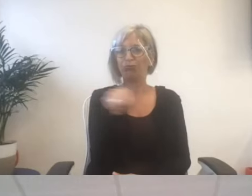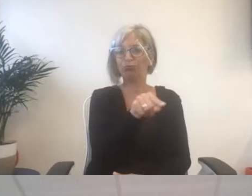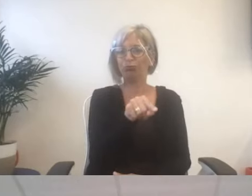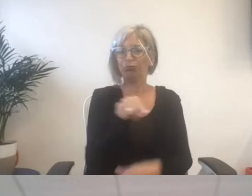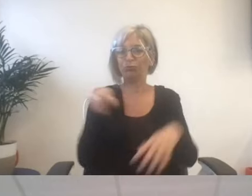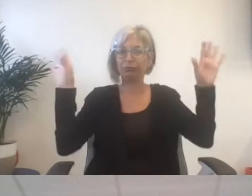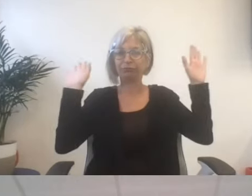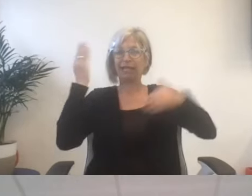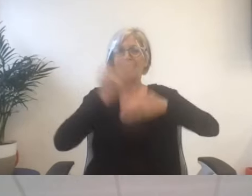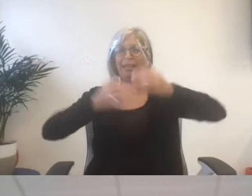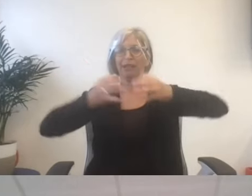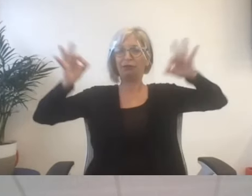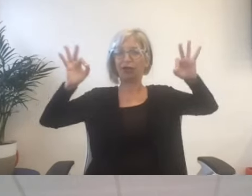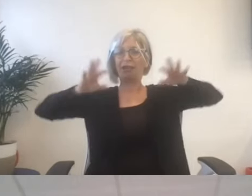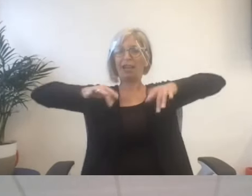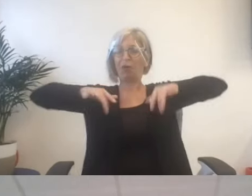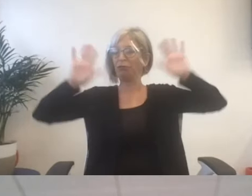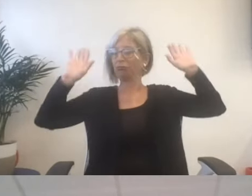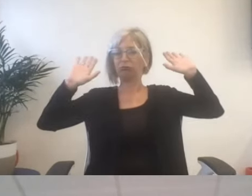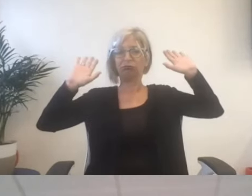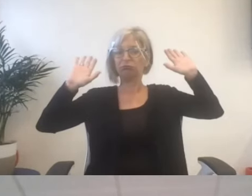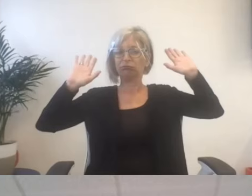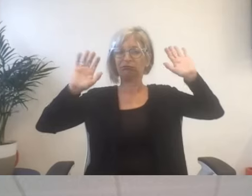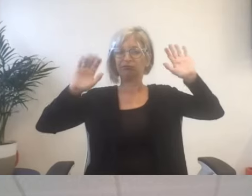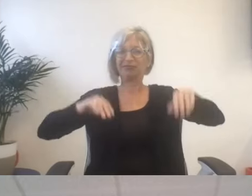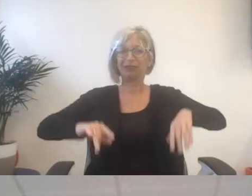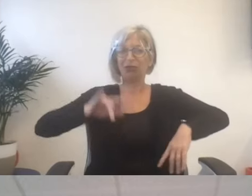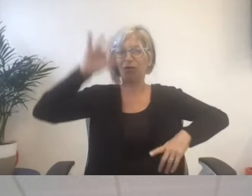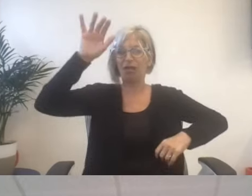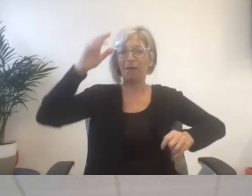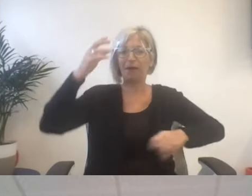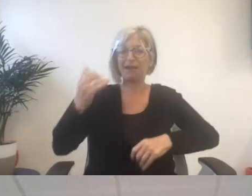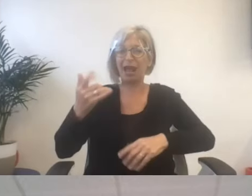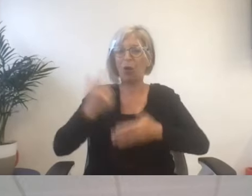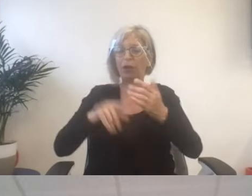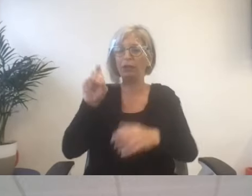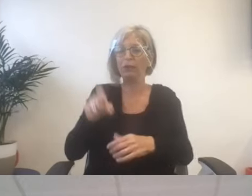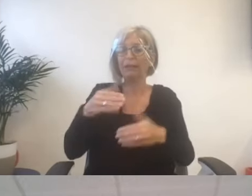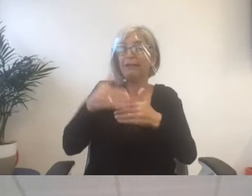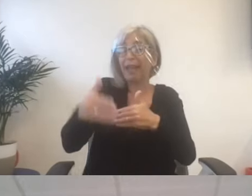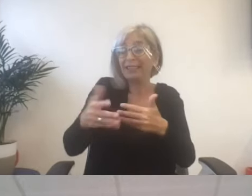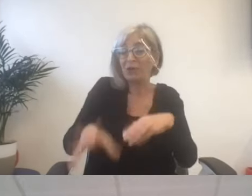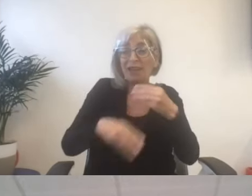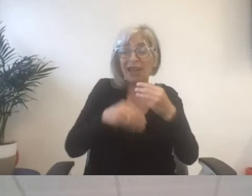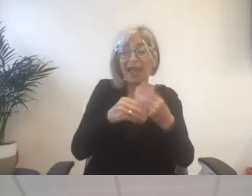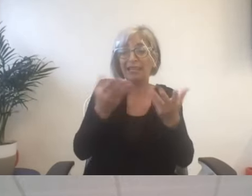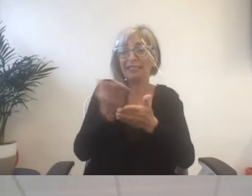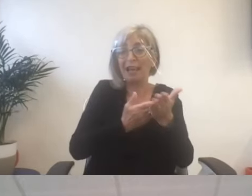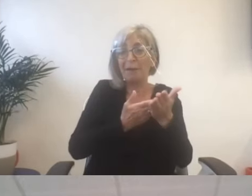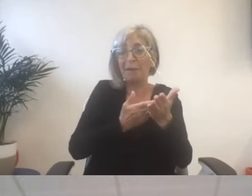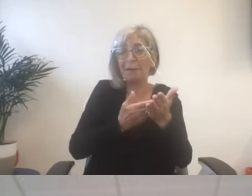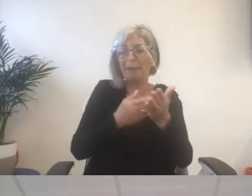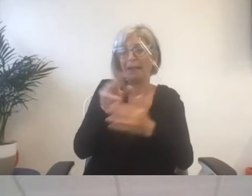free off the keyboard, hit enter a couple times, scroll back up. Now, what do we need next? We're going to want to add in some